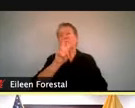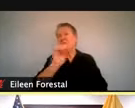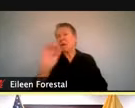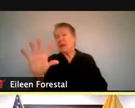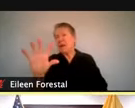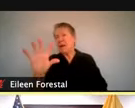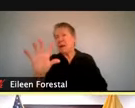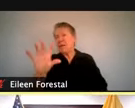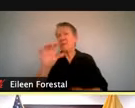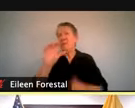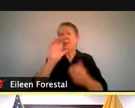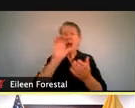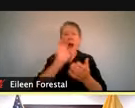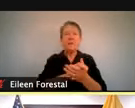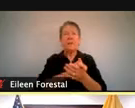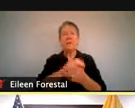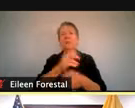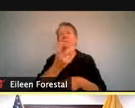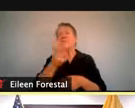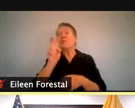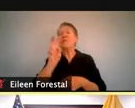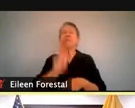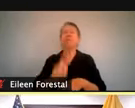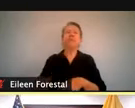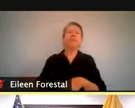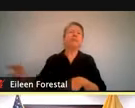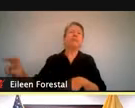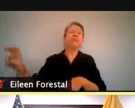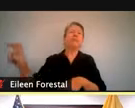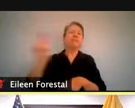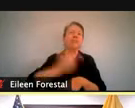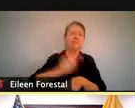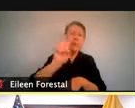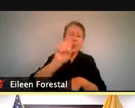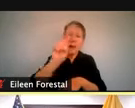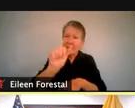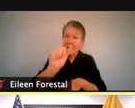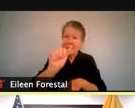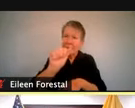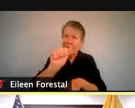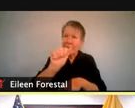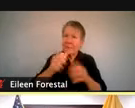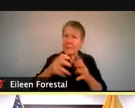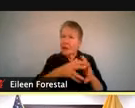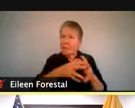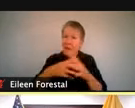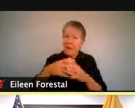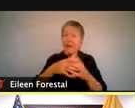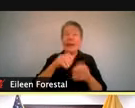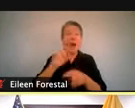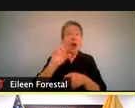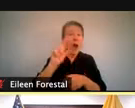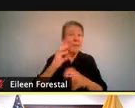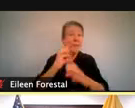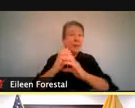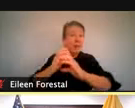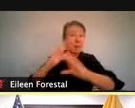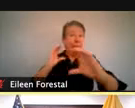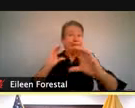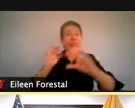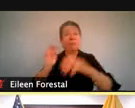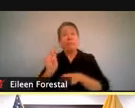a cross-country adventure in their RV. But the call of her South Jersey home would bring her back.